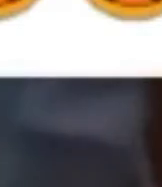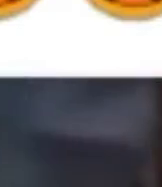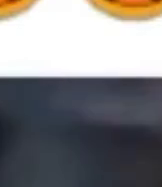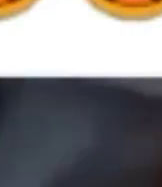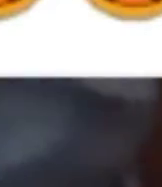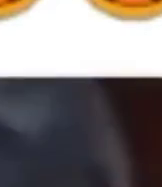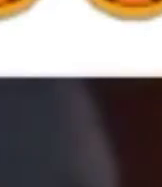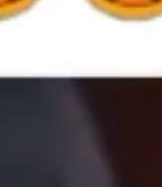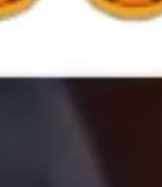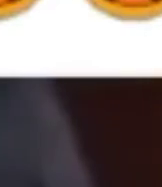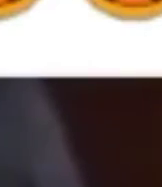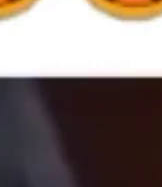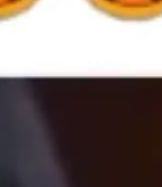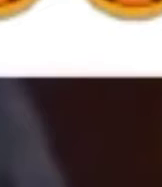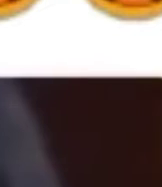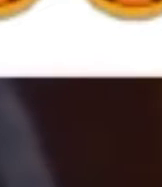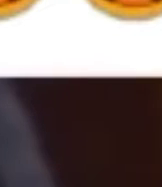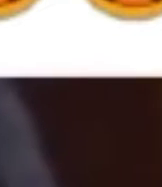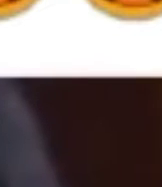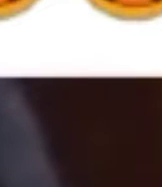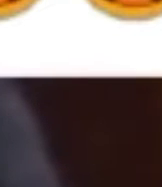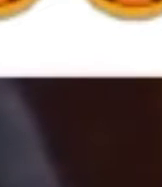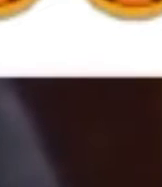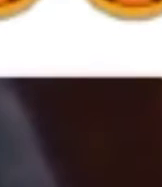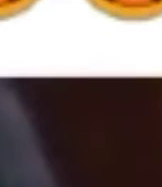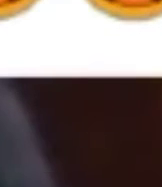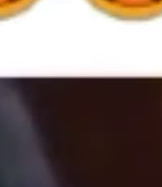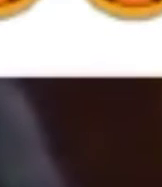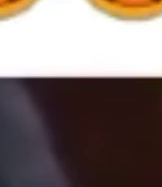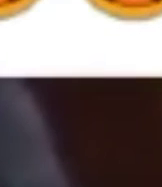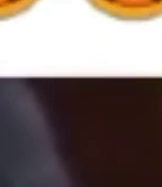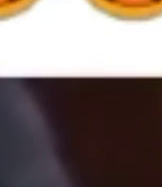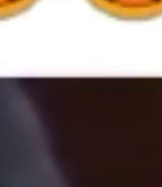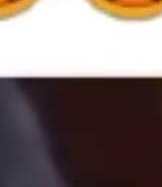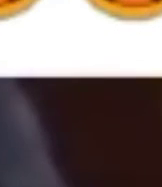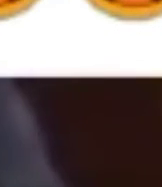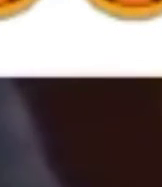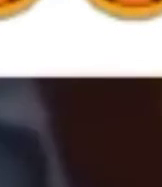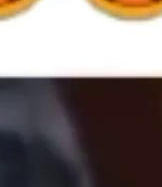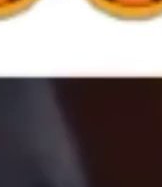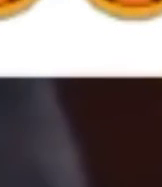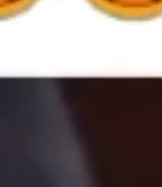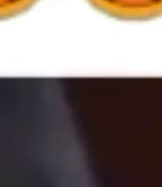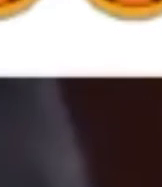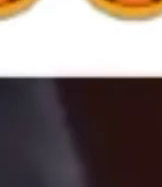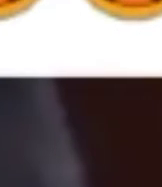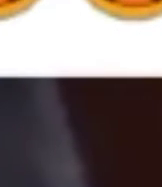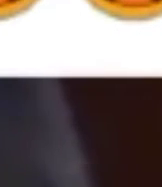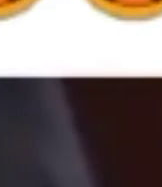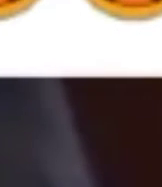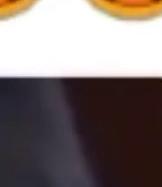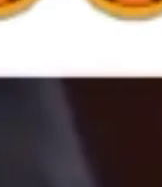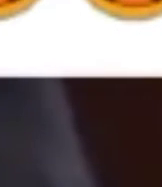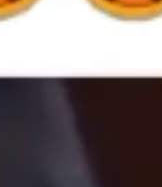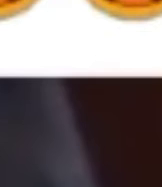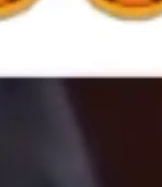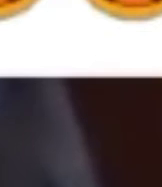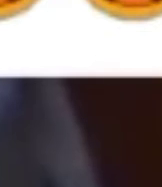have. Mheshimiwa Naibu Spika, kuna vichaa walikuwa wamekubaliana watoroke